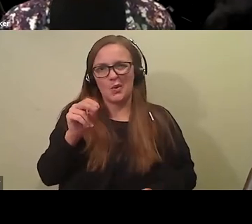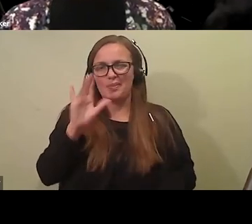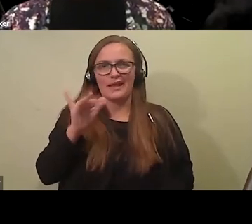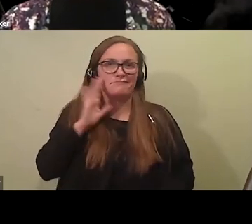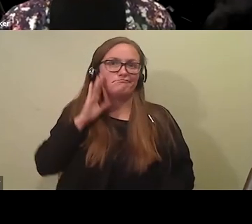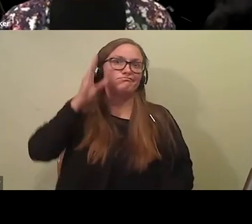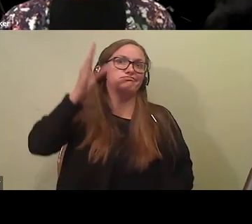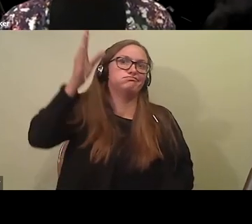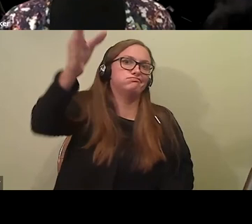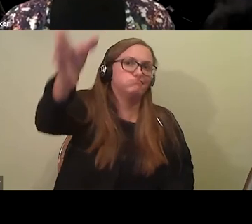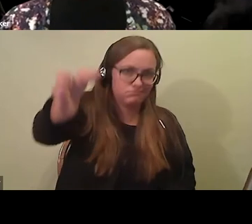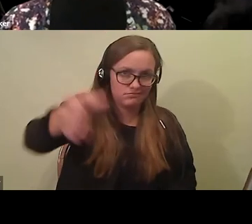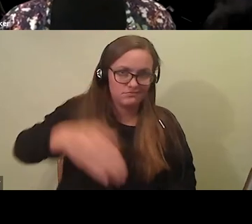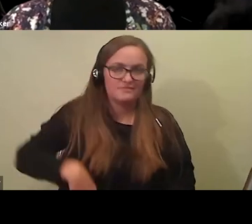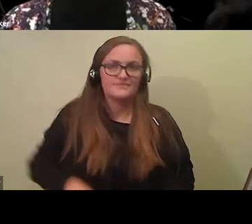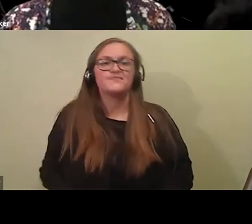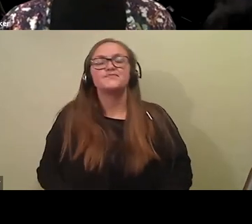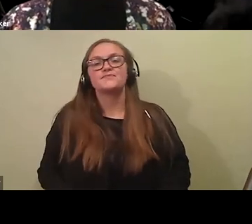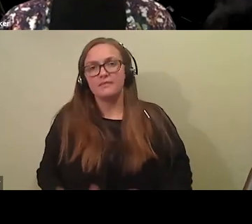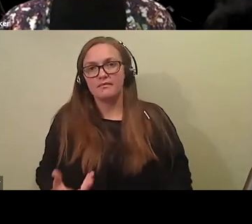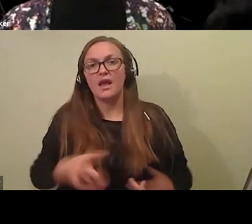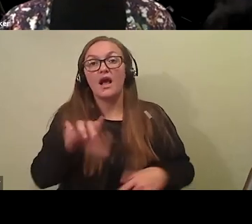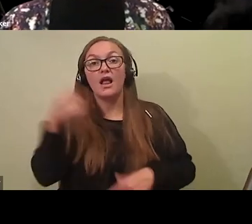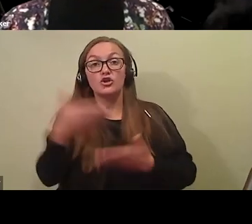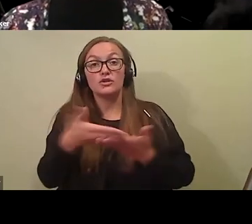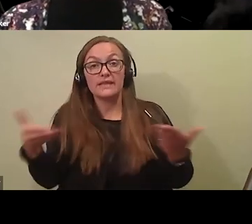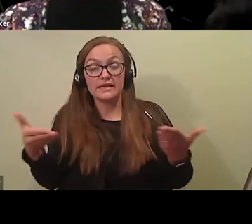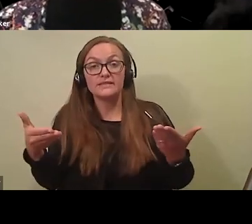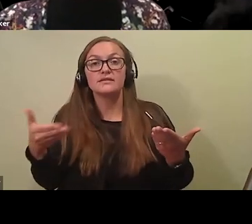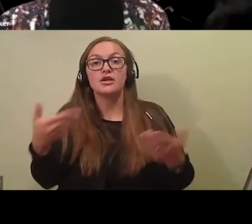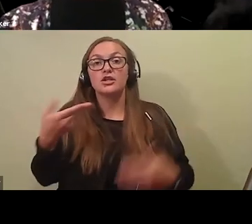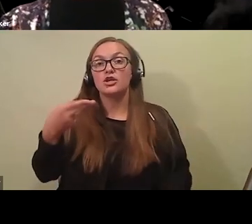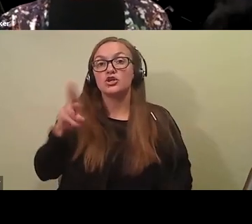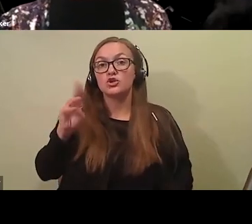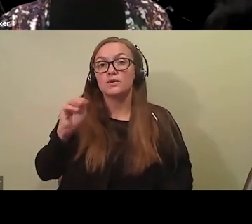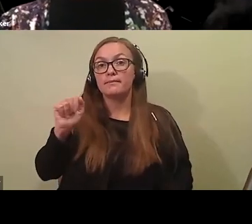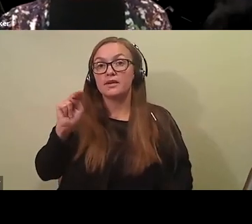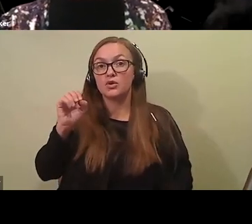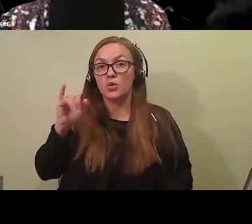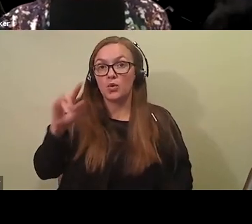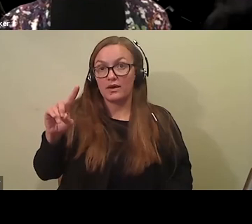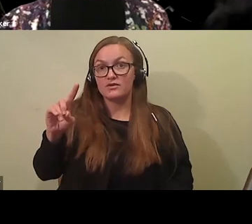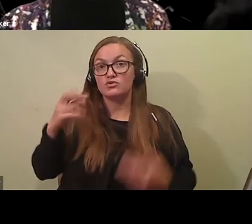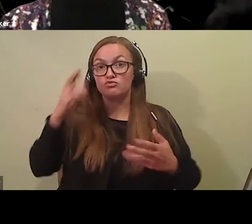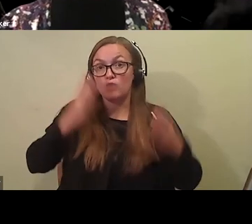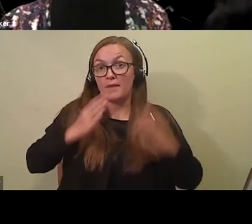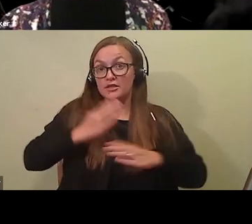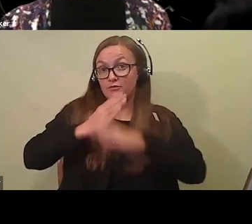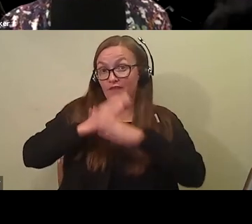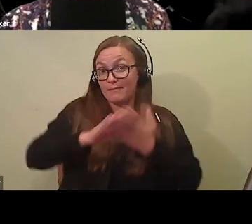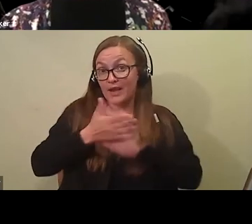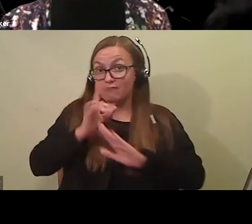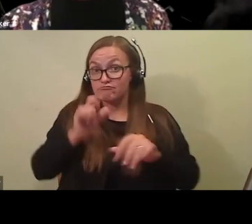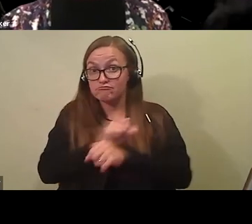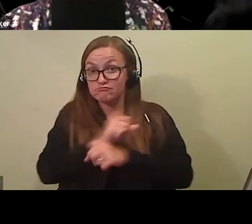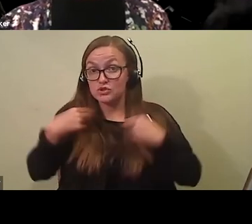a ways off from that. And some other things that are limiting humanoid robots from, you know, becoming just as